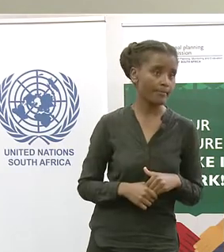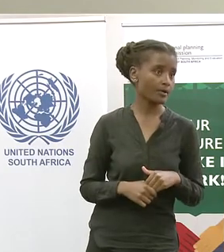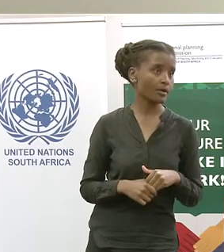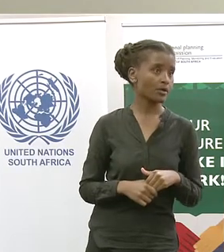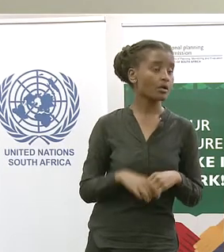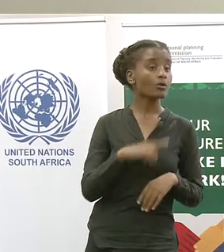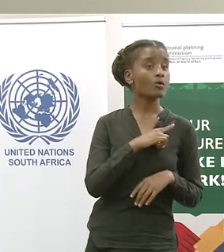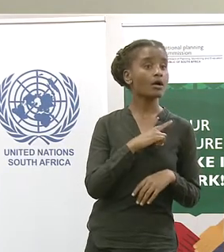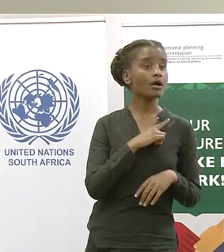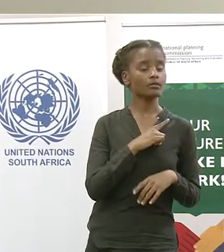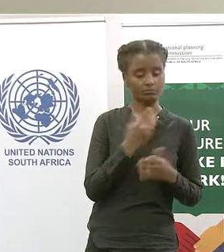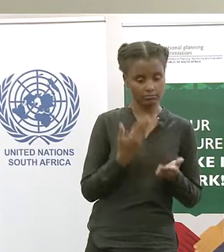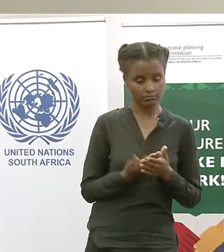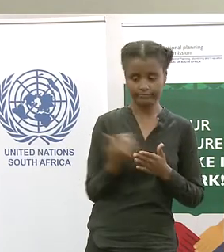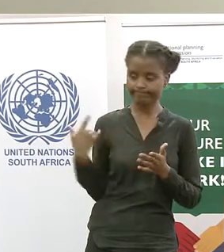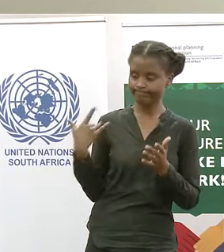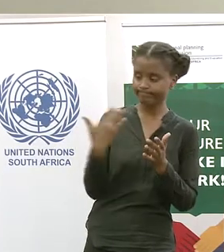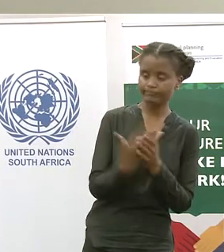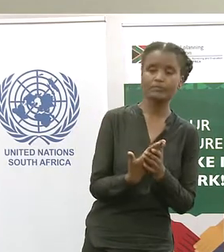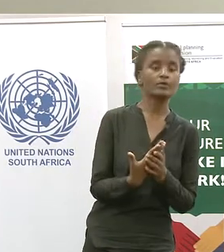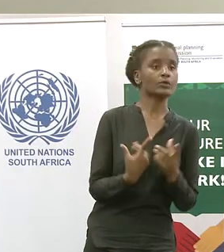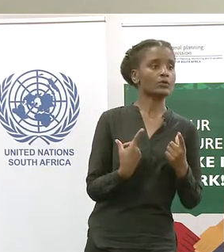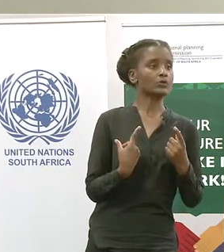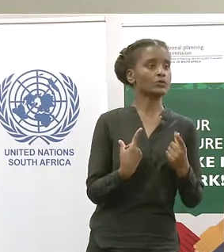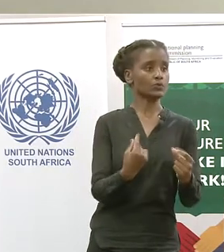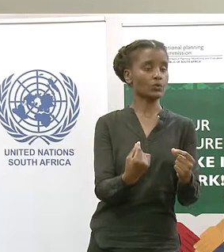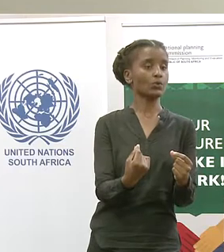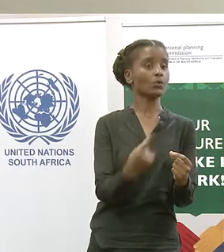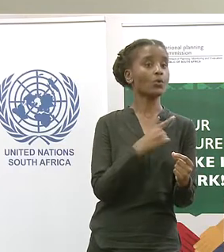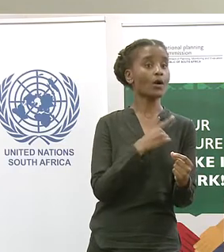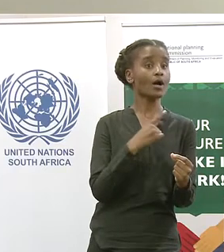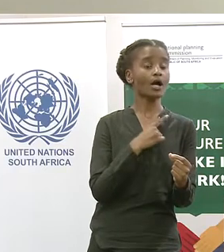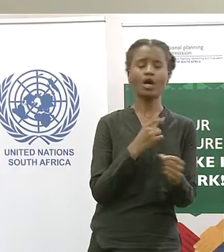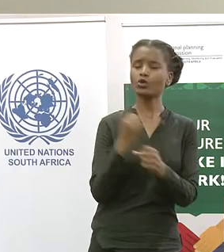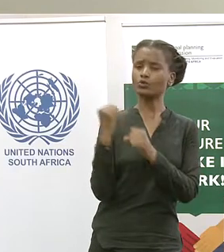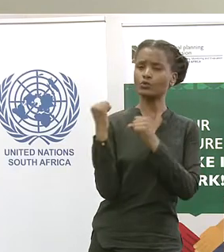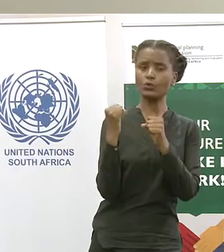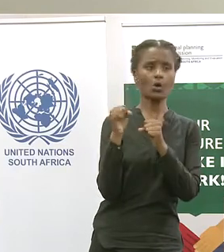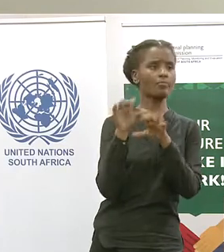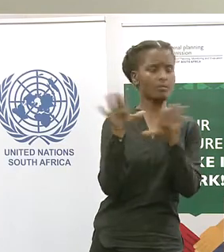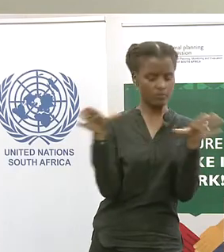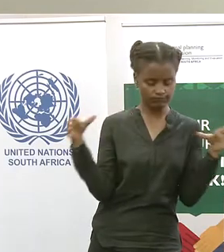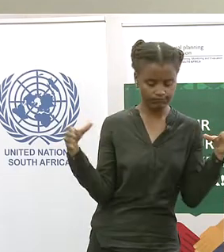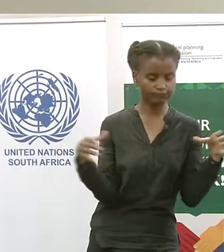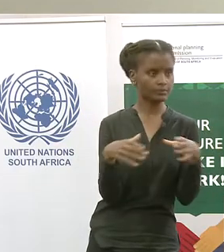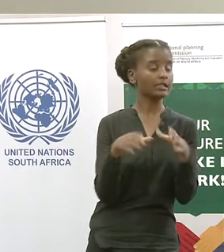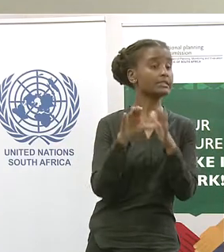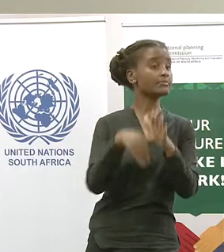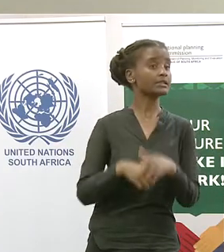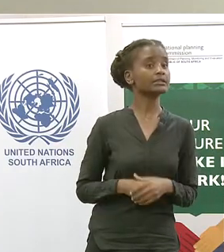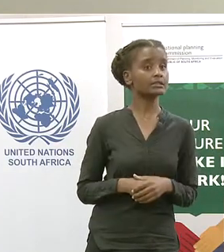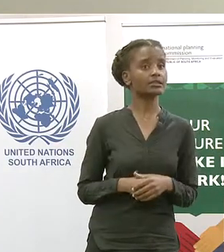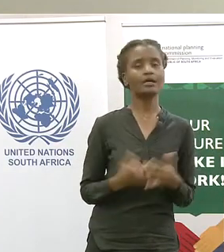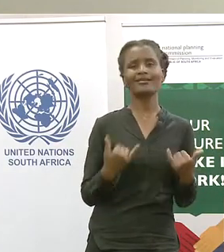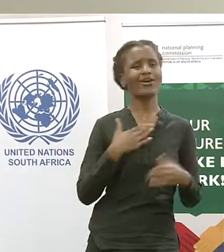because we managed to get to where we are because there was a strong movement of people with disability. We're not feeling that now. I have to